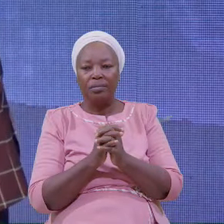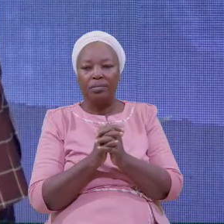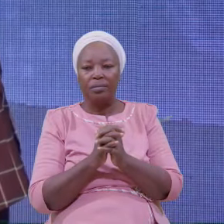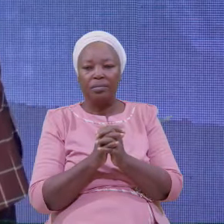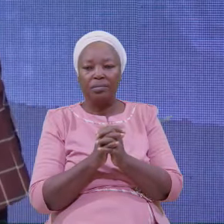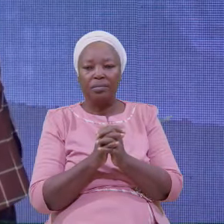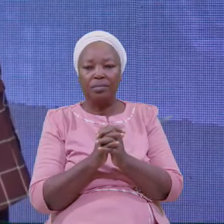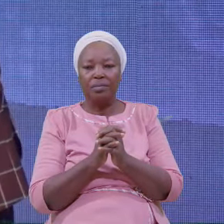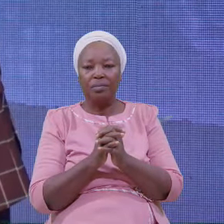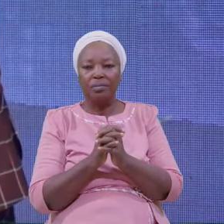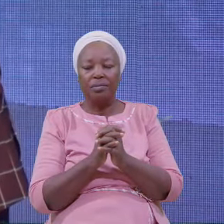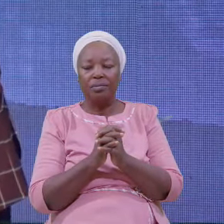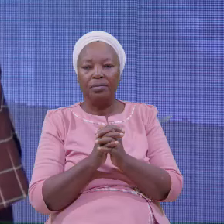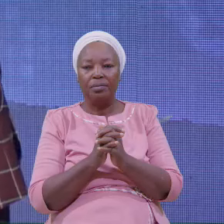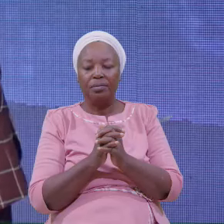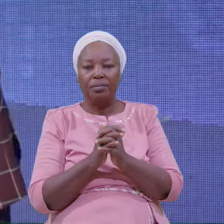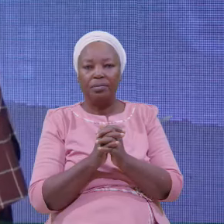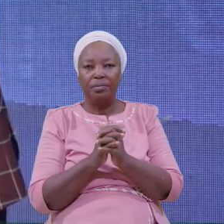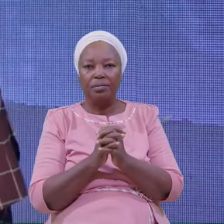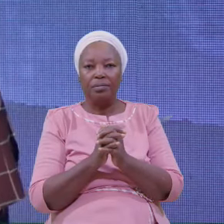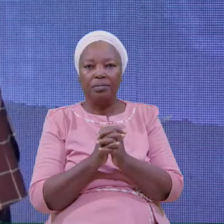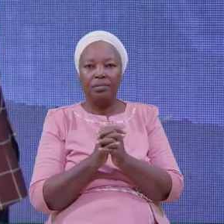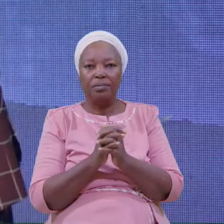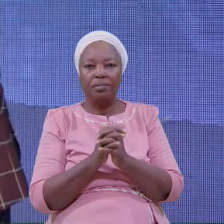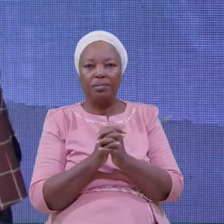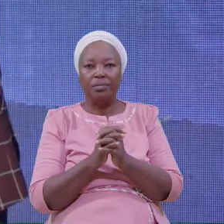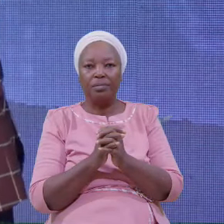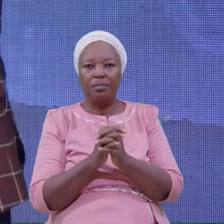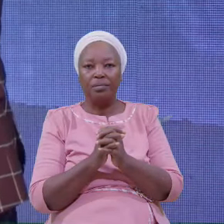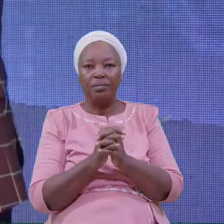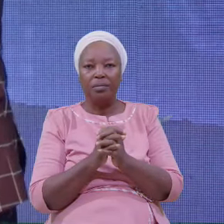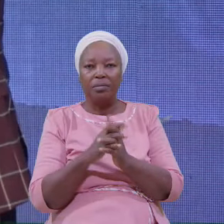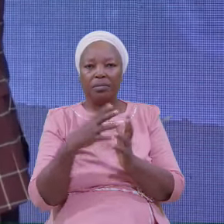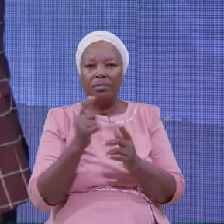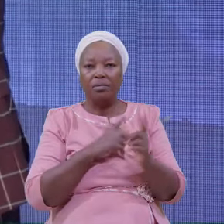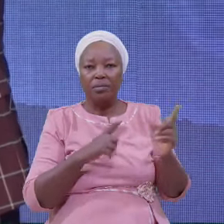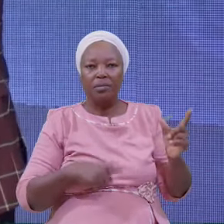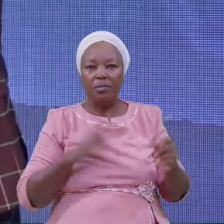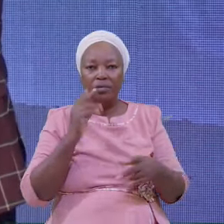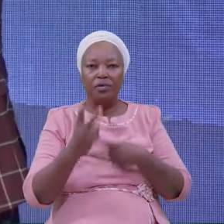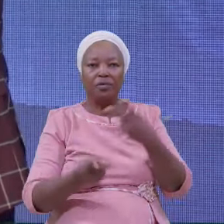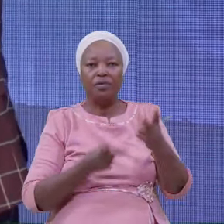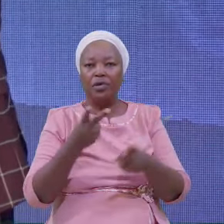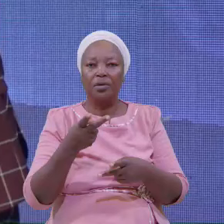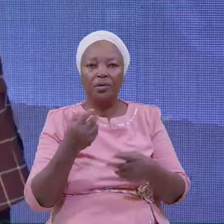for our miracles, the Lord will visit you tonight in a special way. God is here.